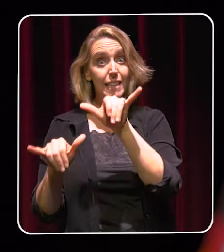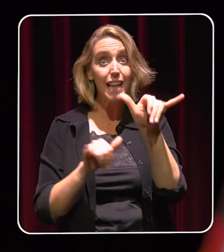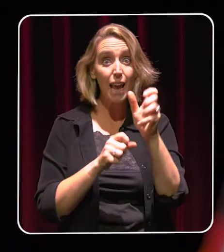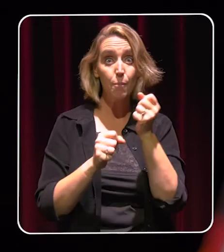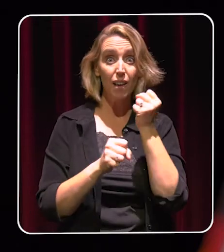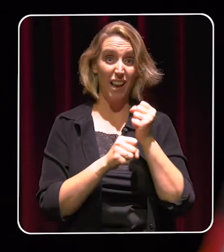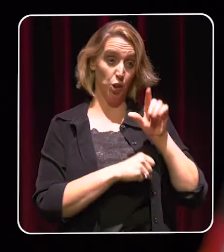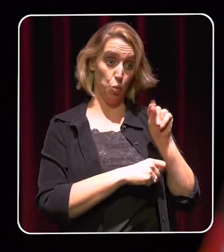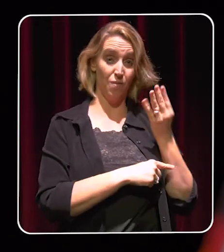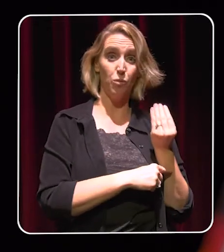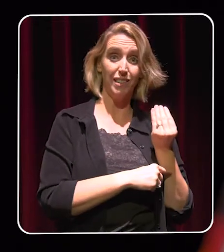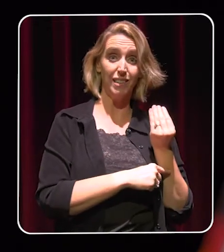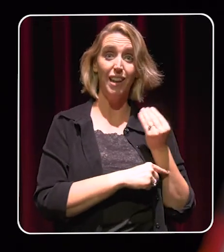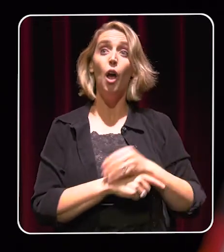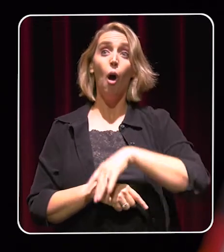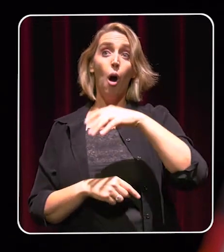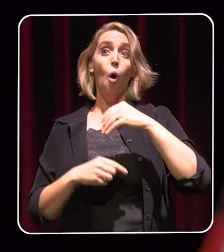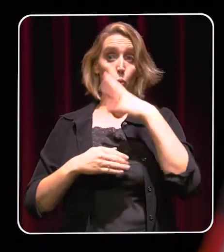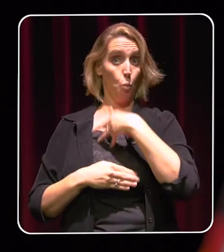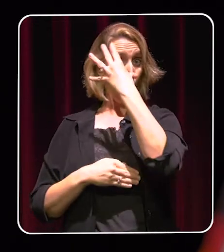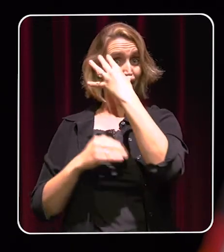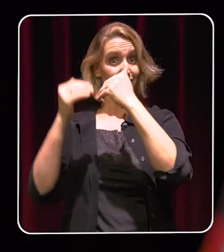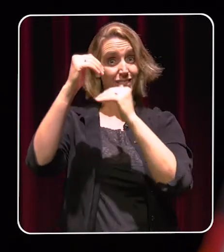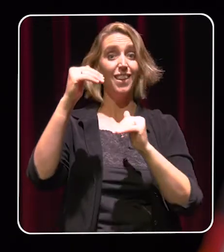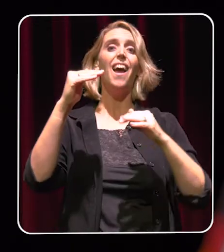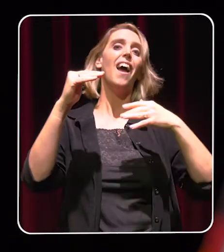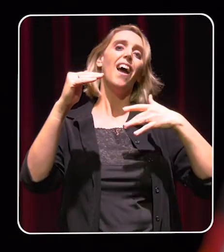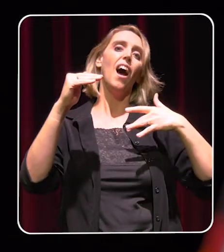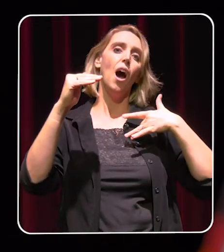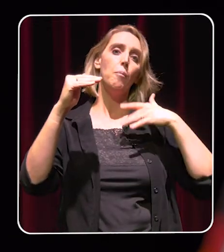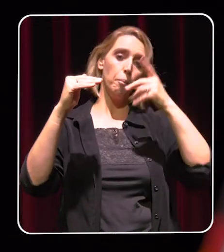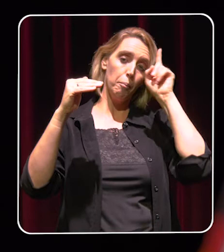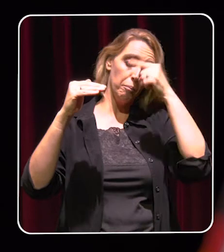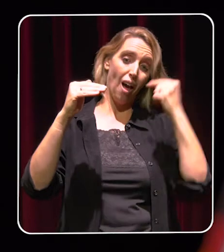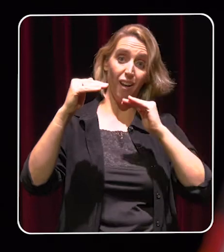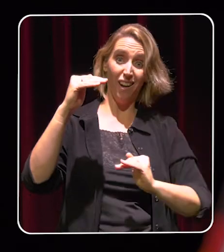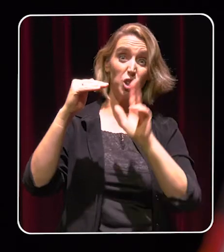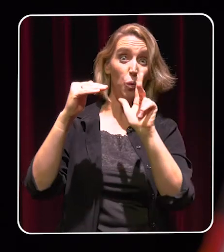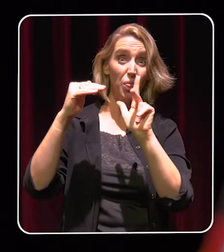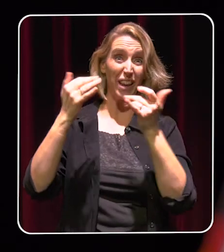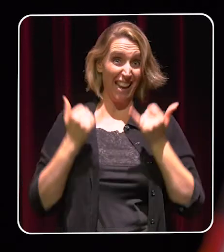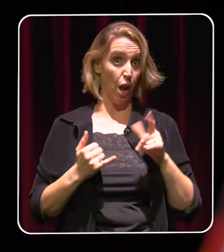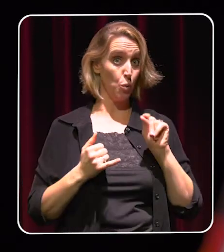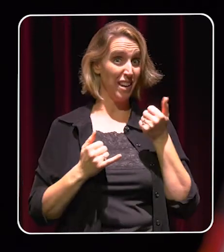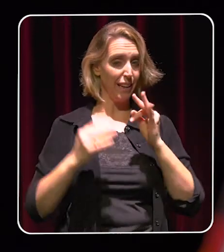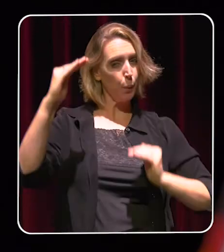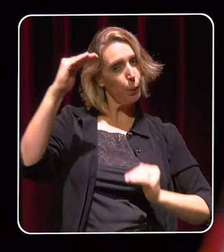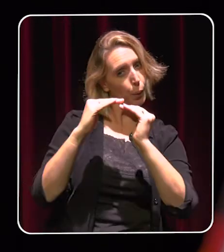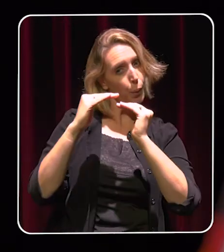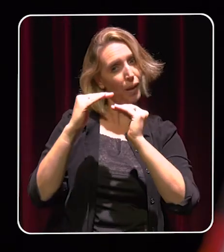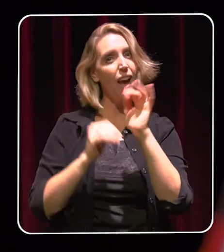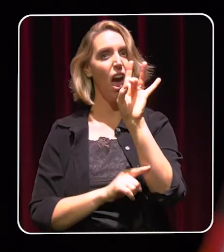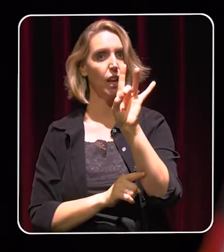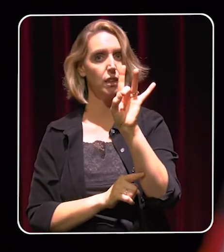same year, the poverty gap between black and white was 23%. And as of 2019, that gap